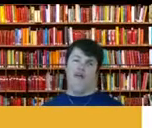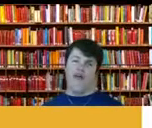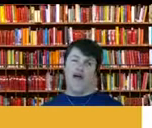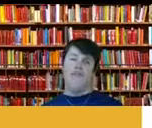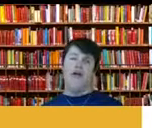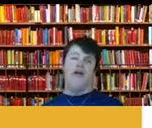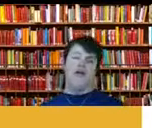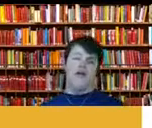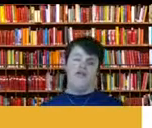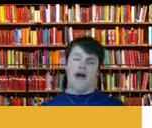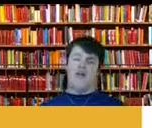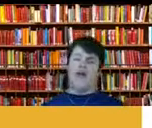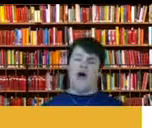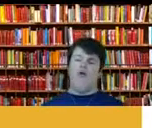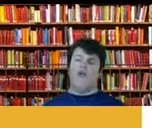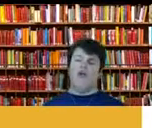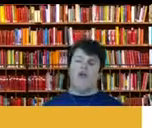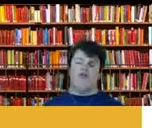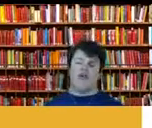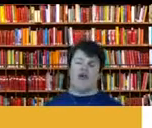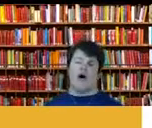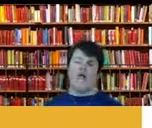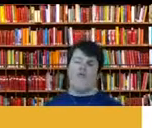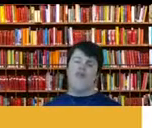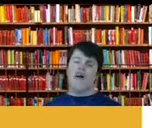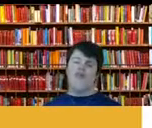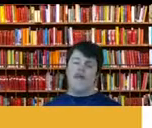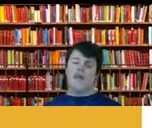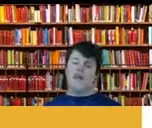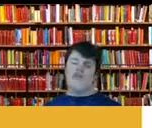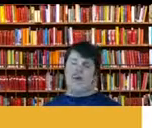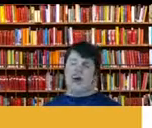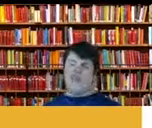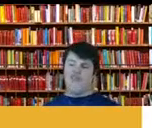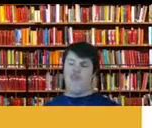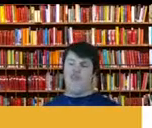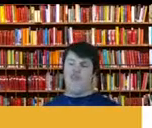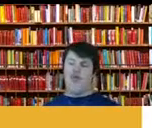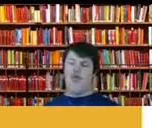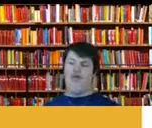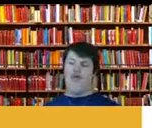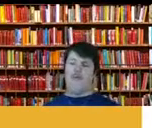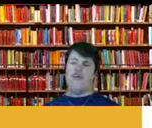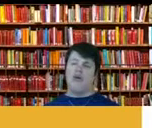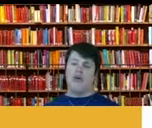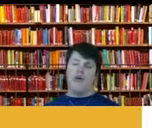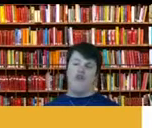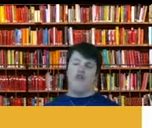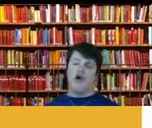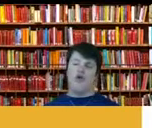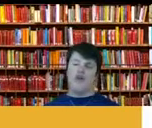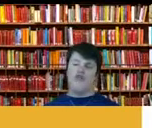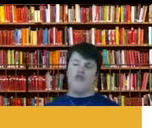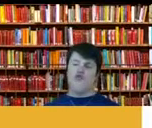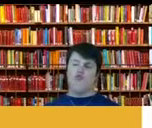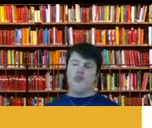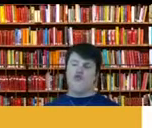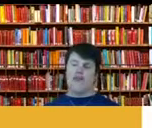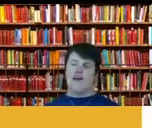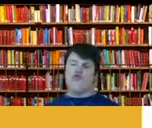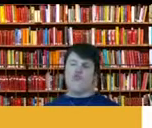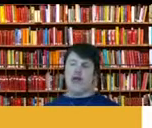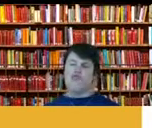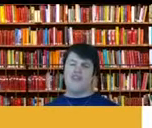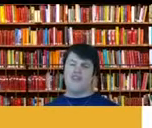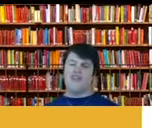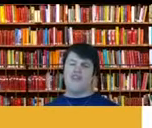blind scholar. Valuing all leaders, regardless of ability status, is an important value. Don't assume that just